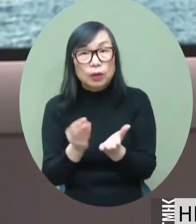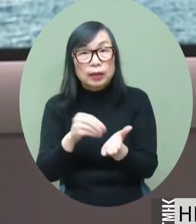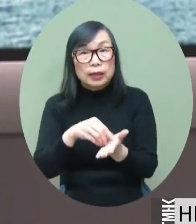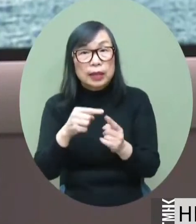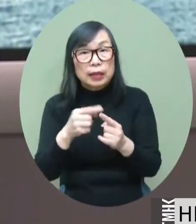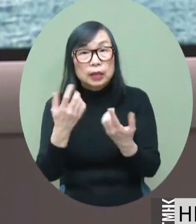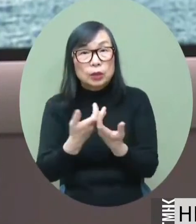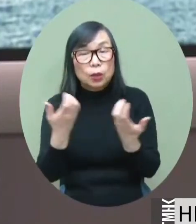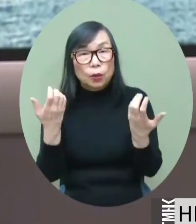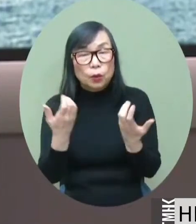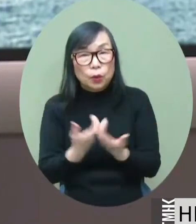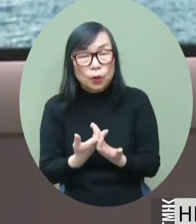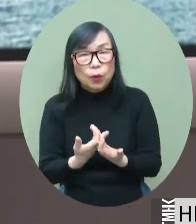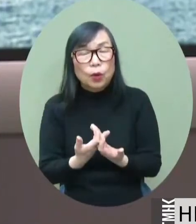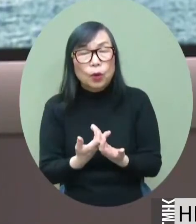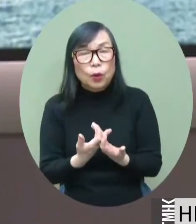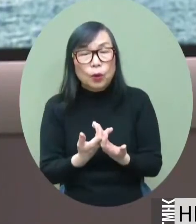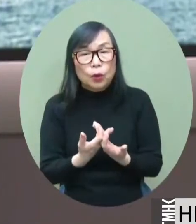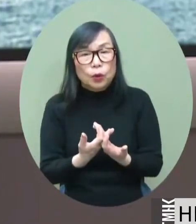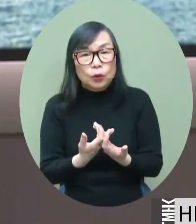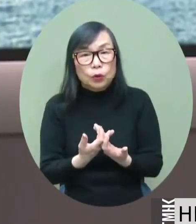of confirmed cases.